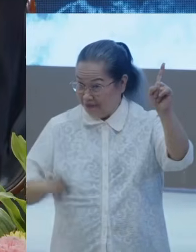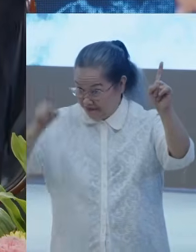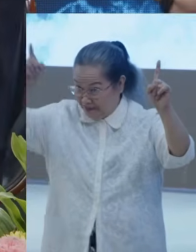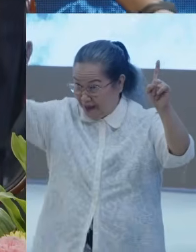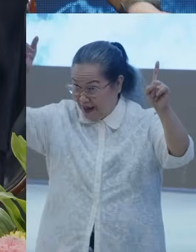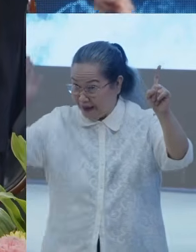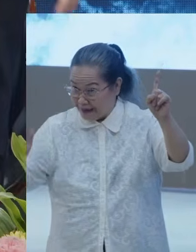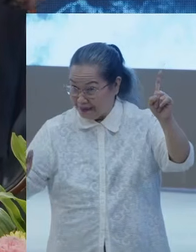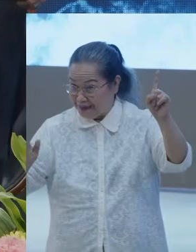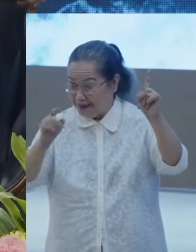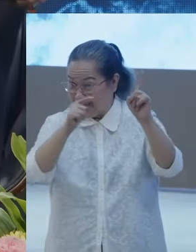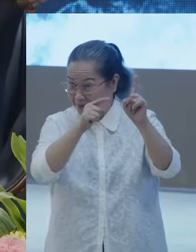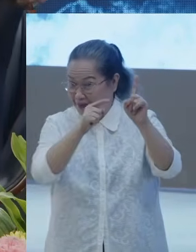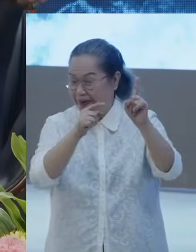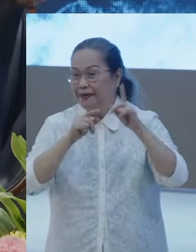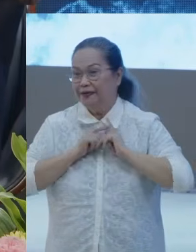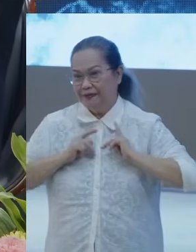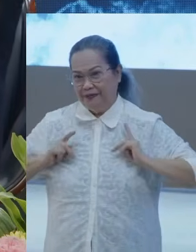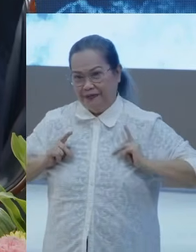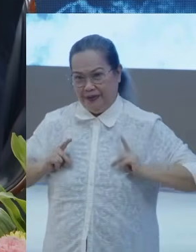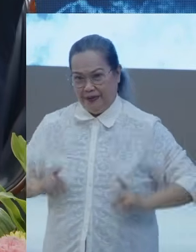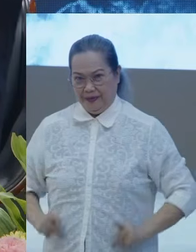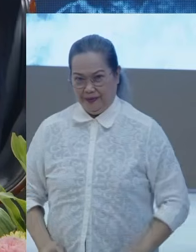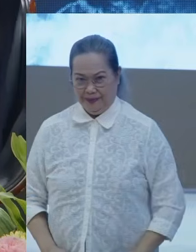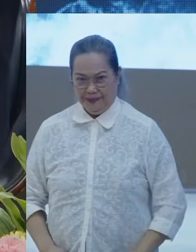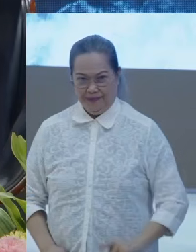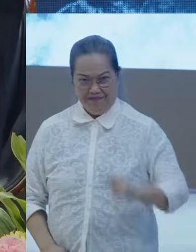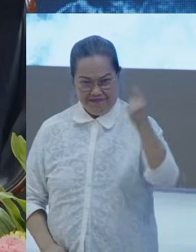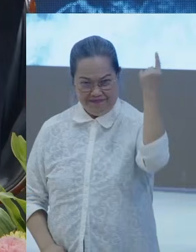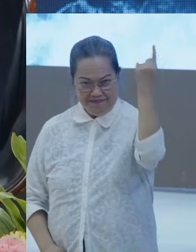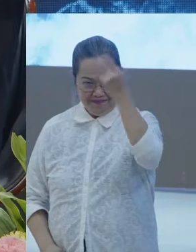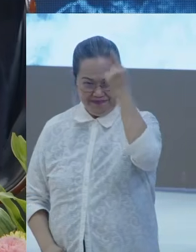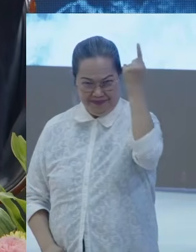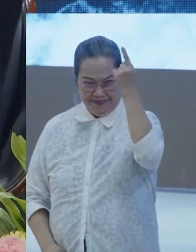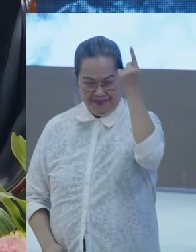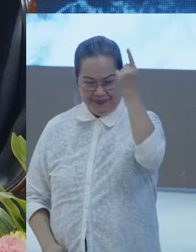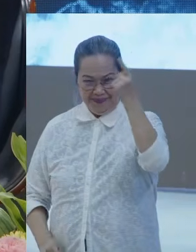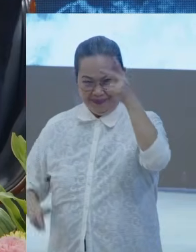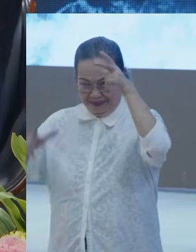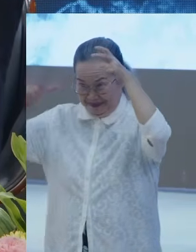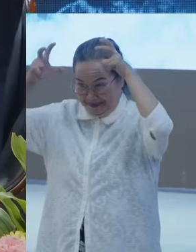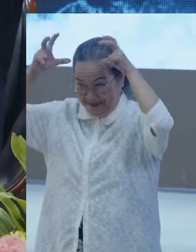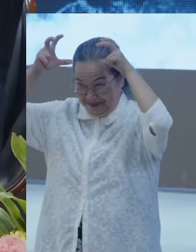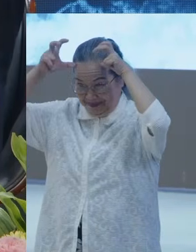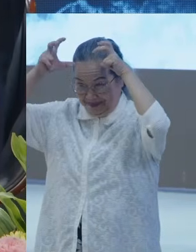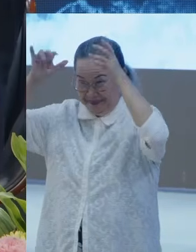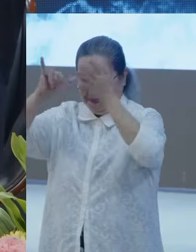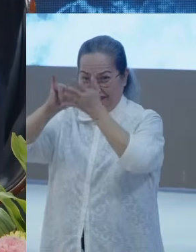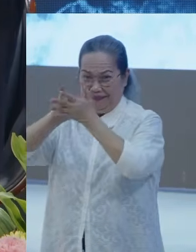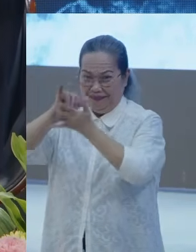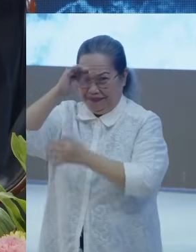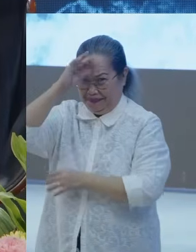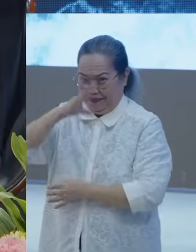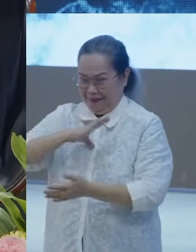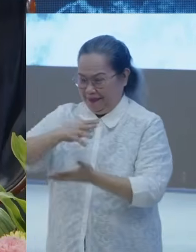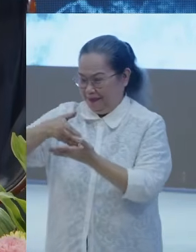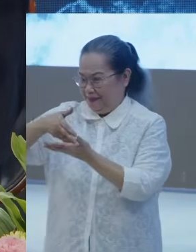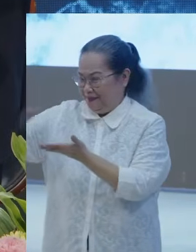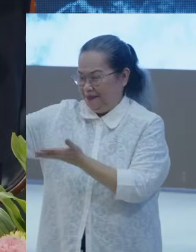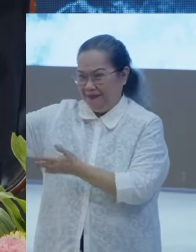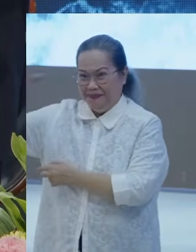Ang sabi ng mga Pharisees, it is only by Beelzebul, the prince of demons, that this man casts out